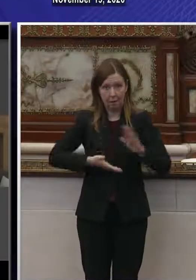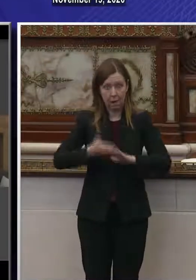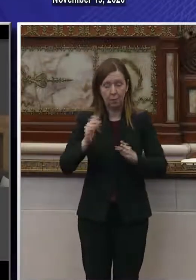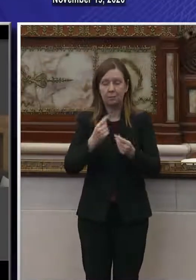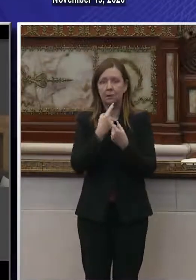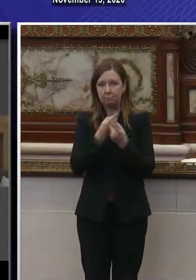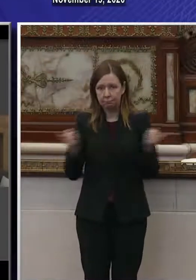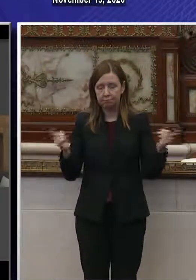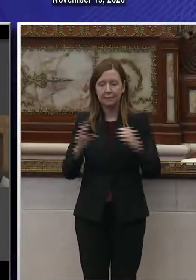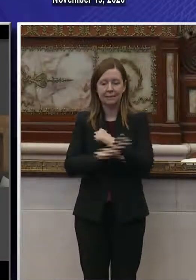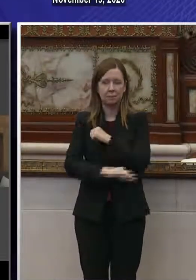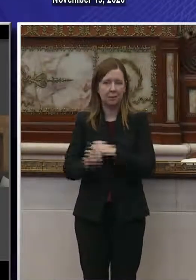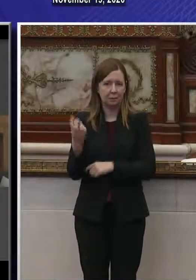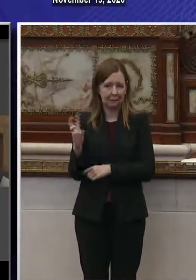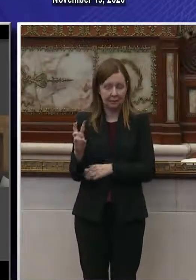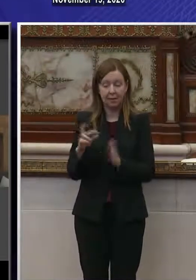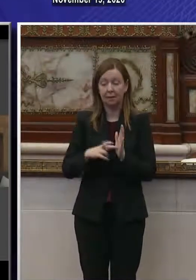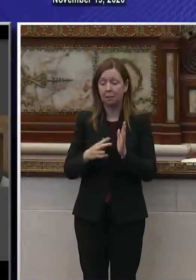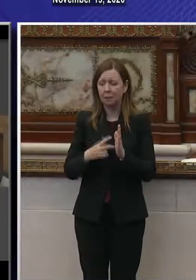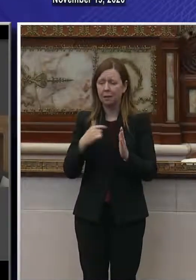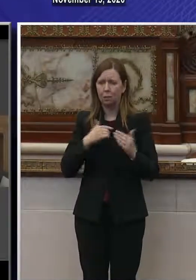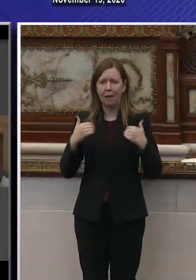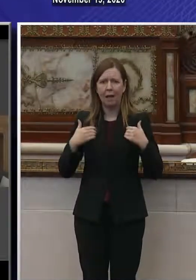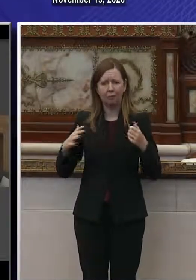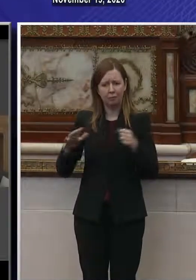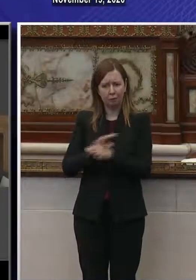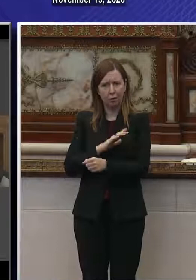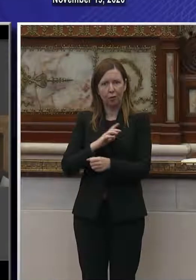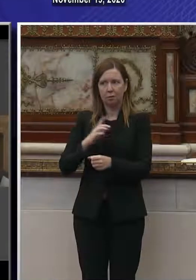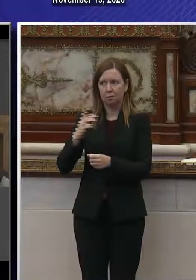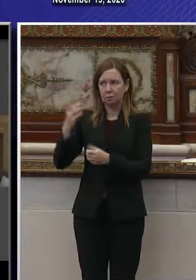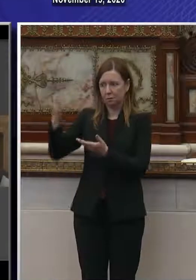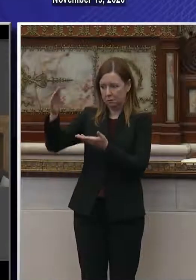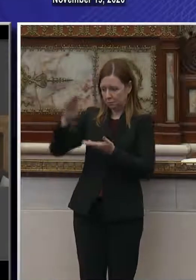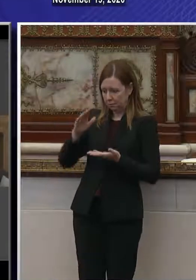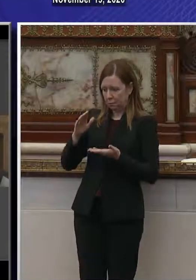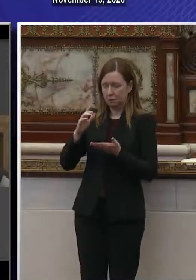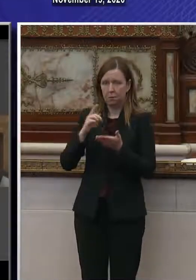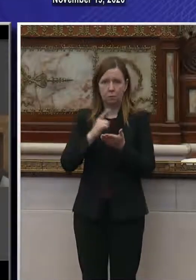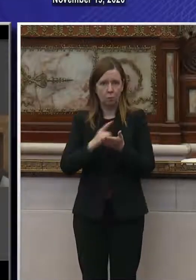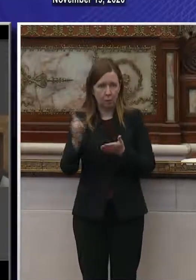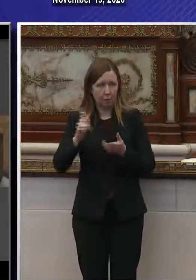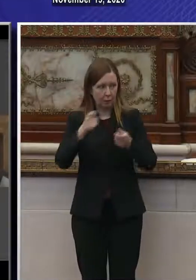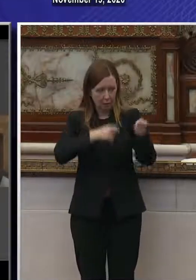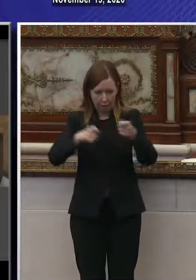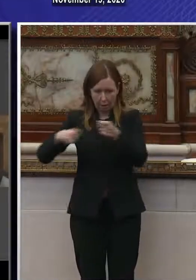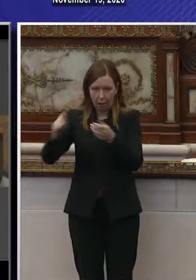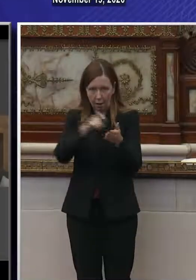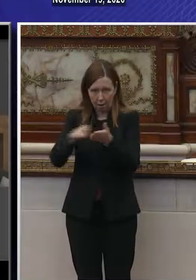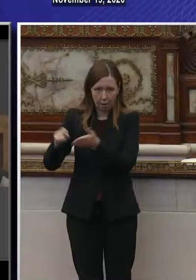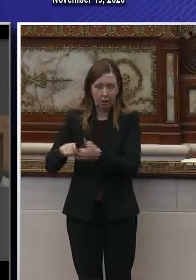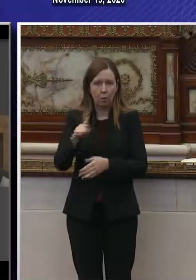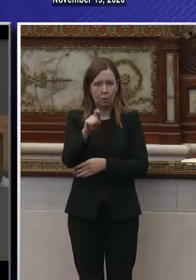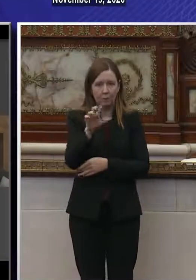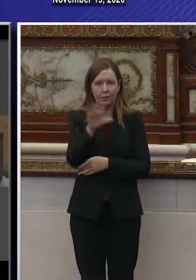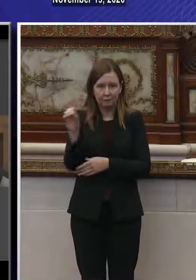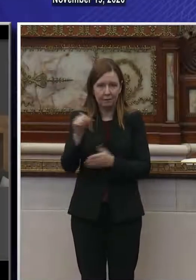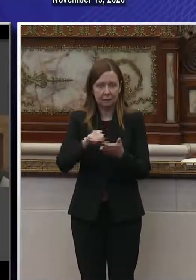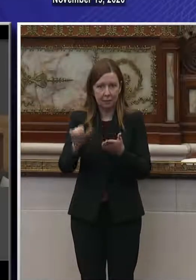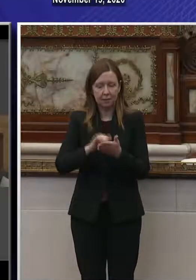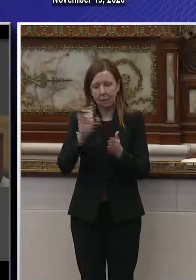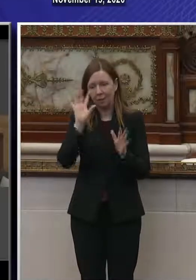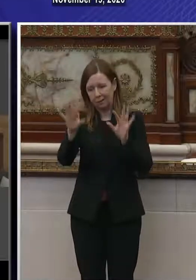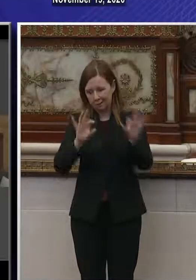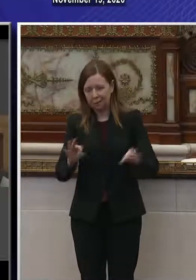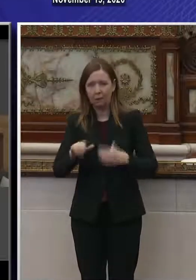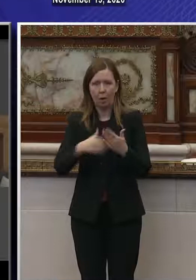September 16th. That means we had a 4-week turnaround to produce a 150-page document that was going to identify all of our